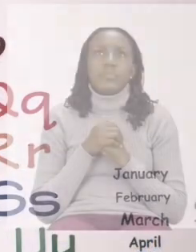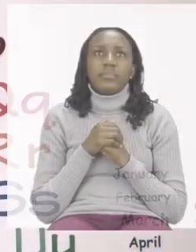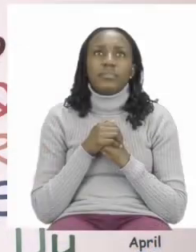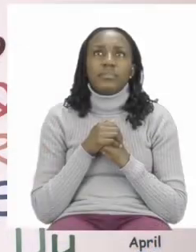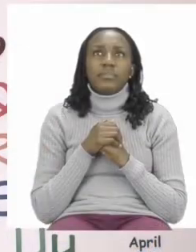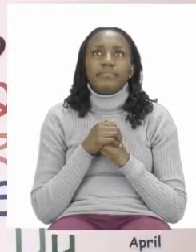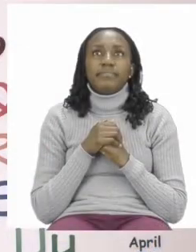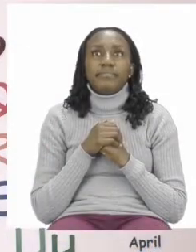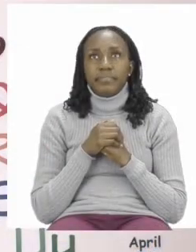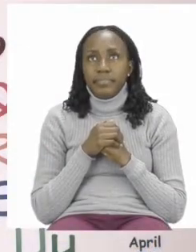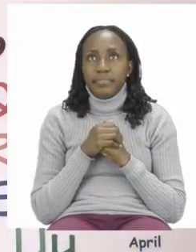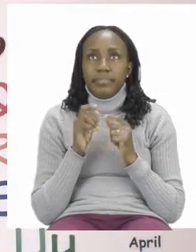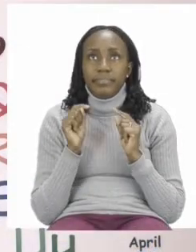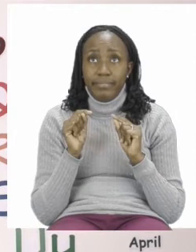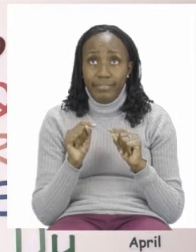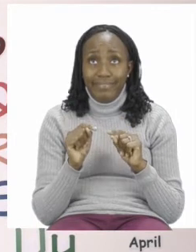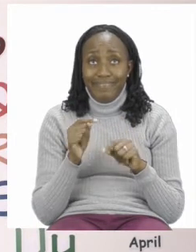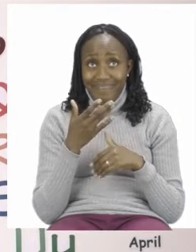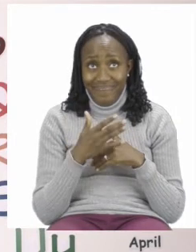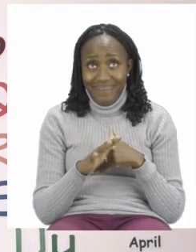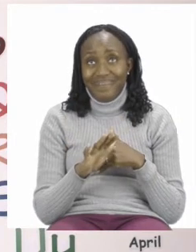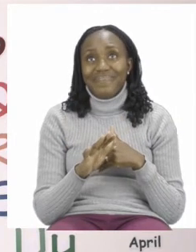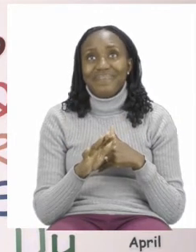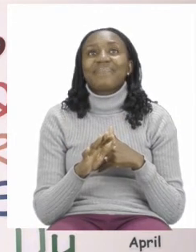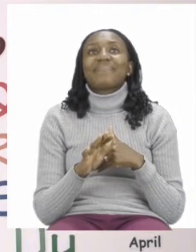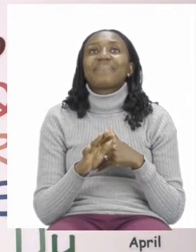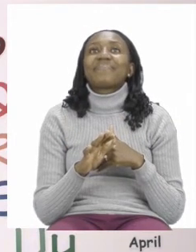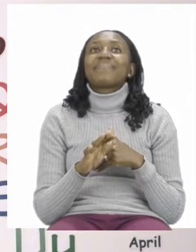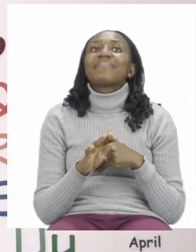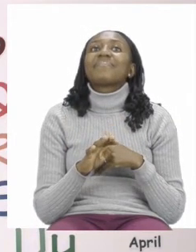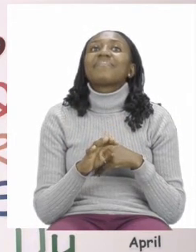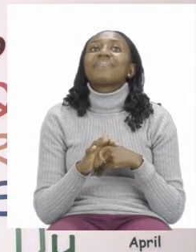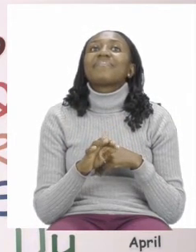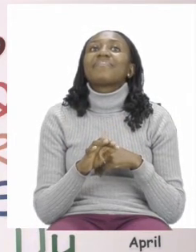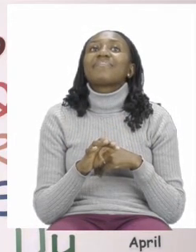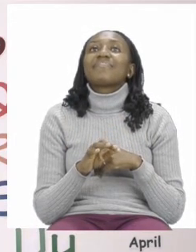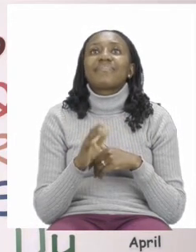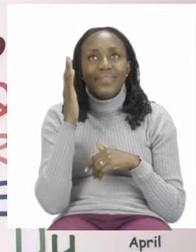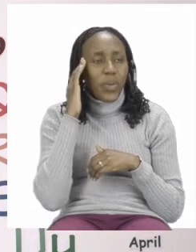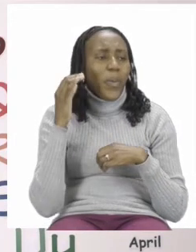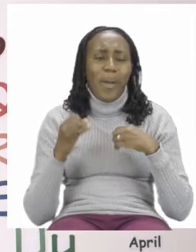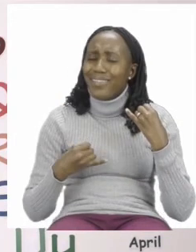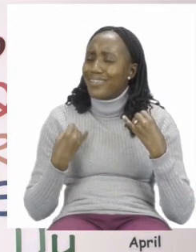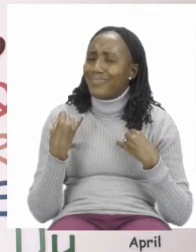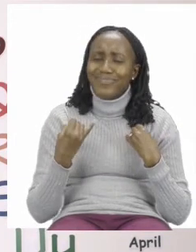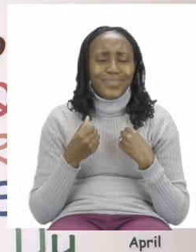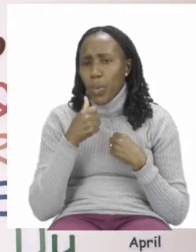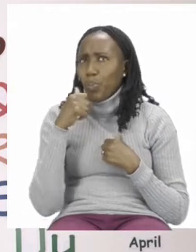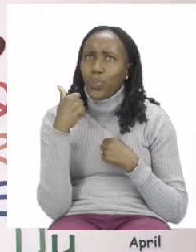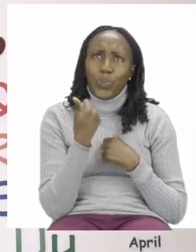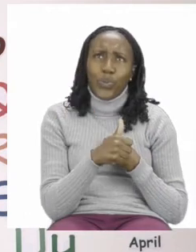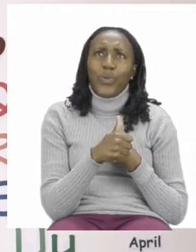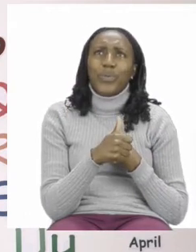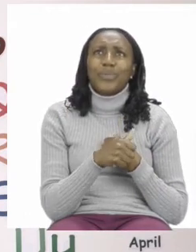We have now come to the end of our lesson, but I know that you had fun with me today. Remember,